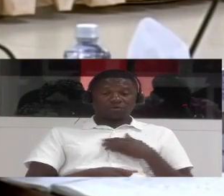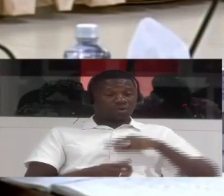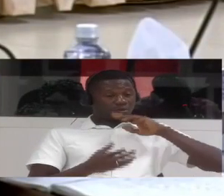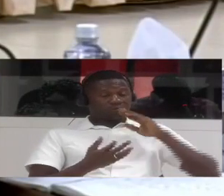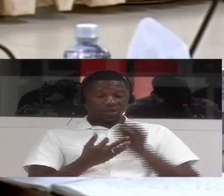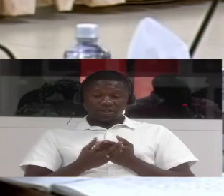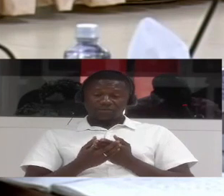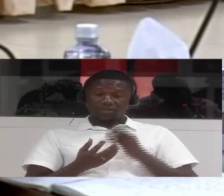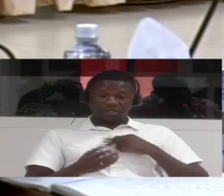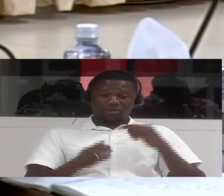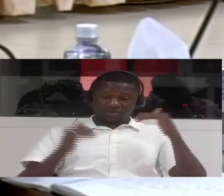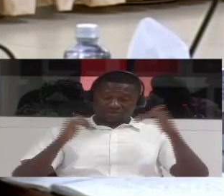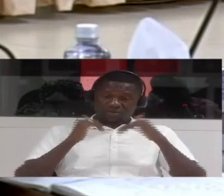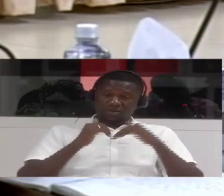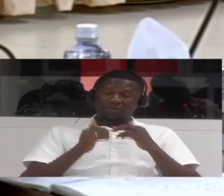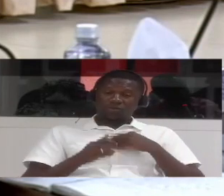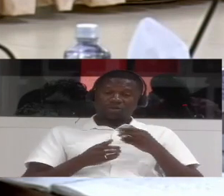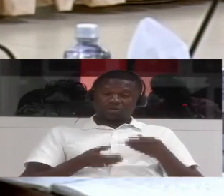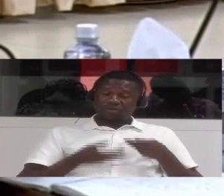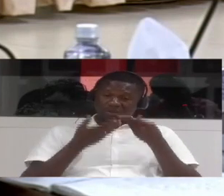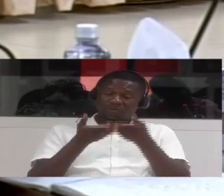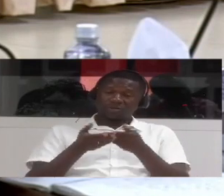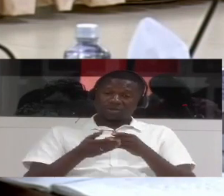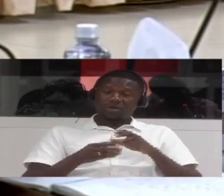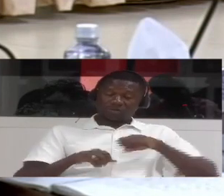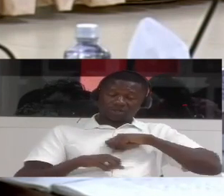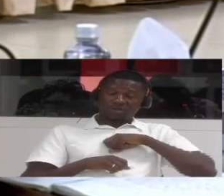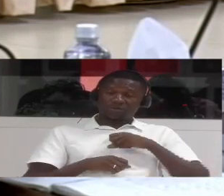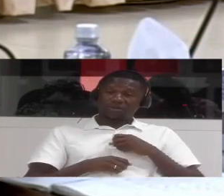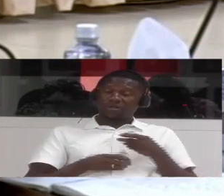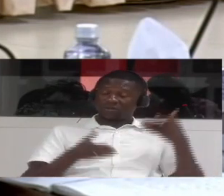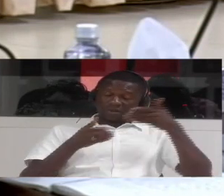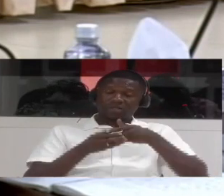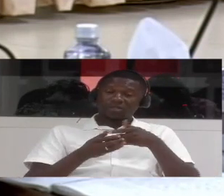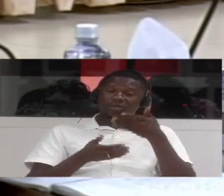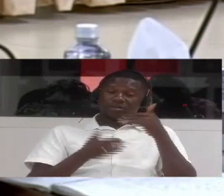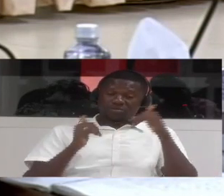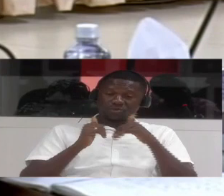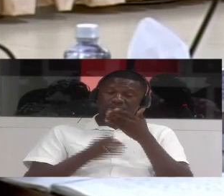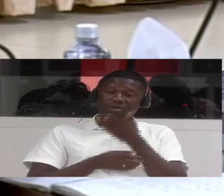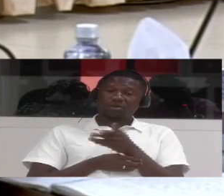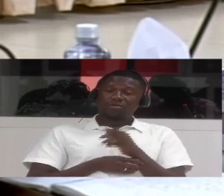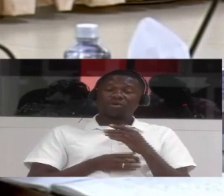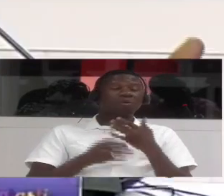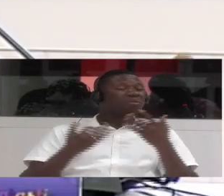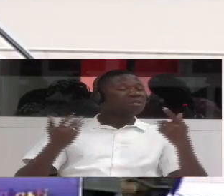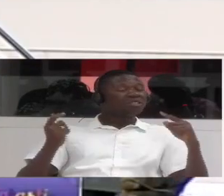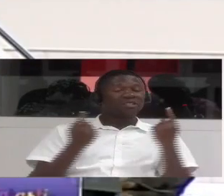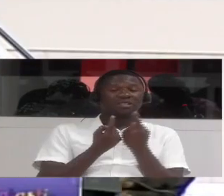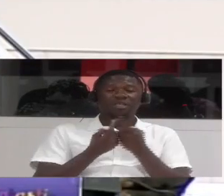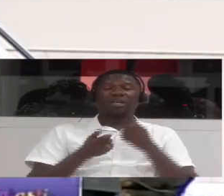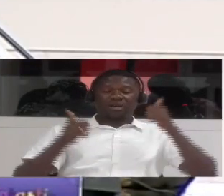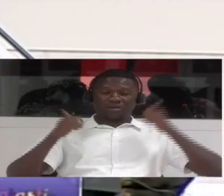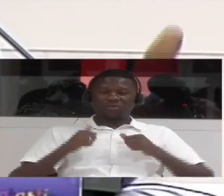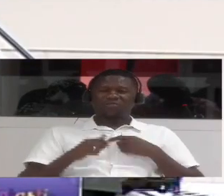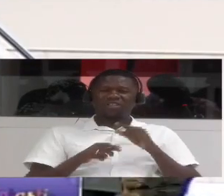believe in this process, and we submit ourselves entirely to this process, because so much had happened with very little